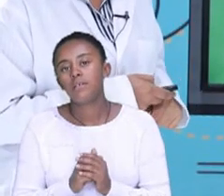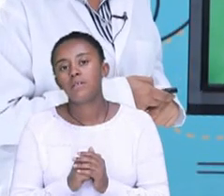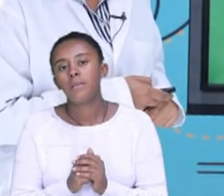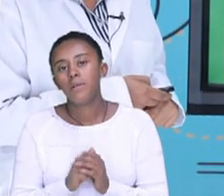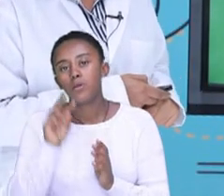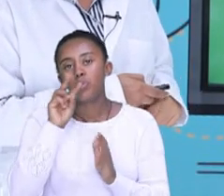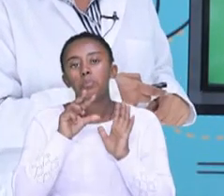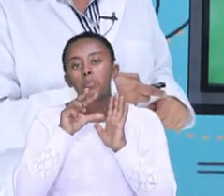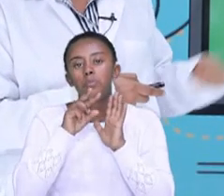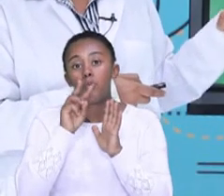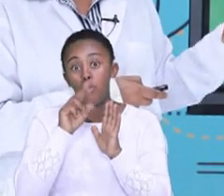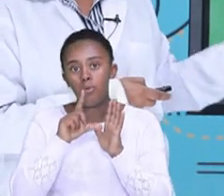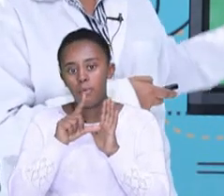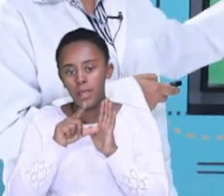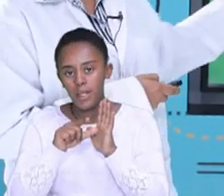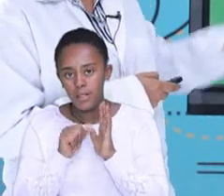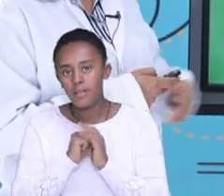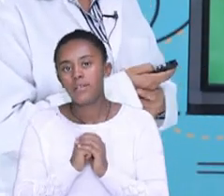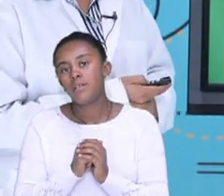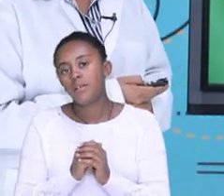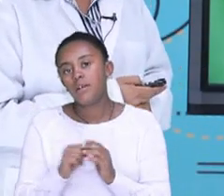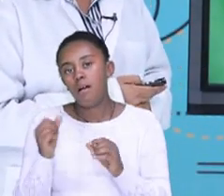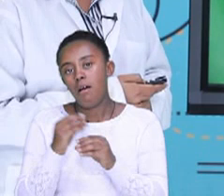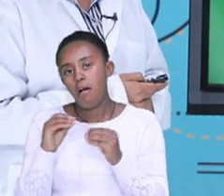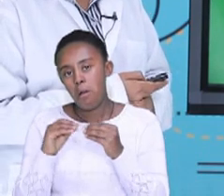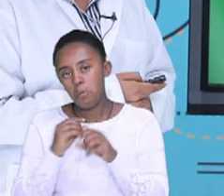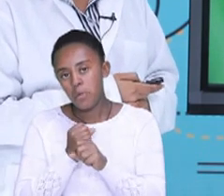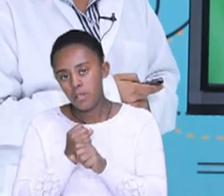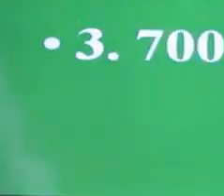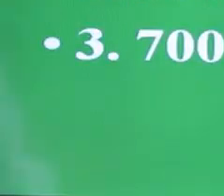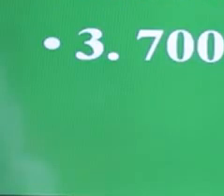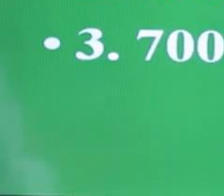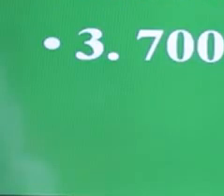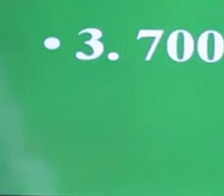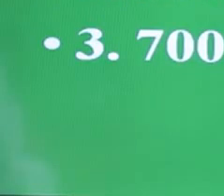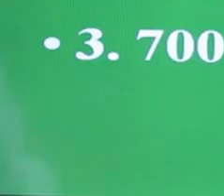you 2 minutes to calculate the answer for these questions.